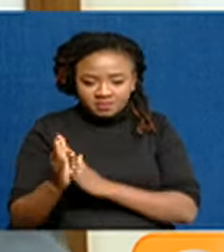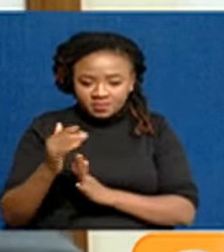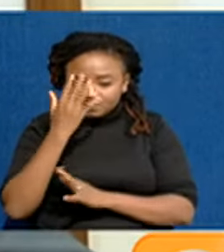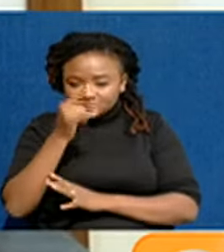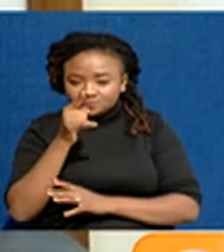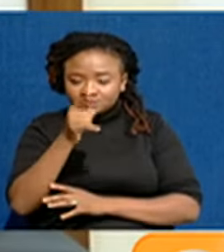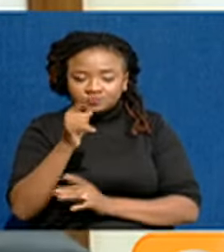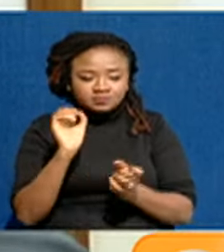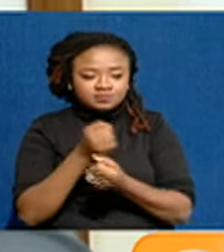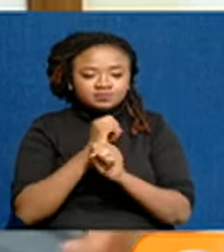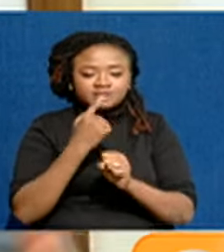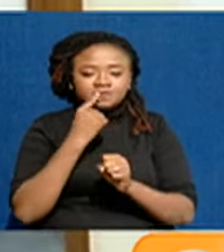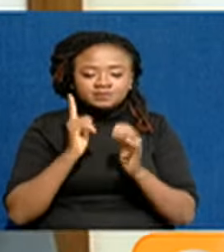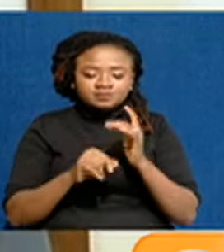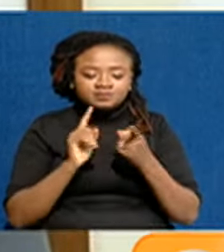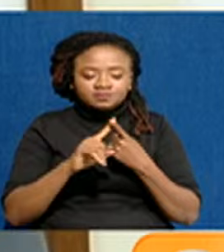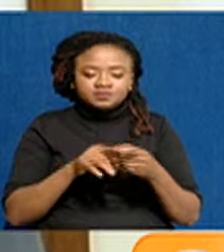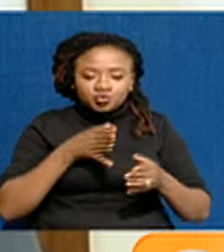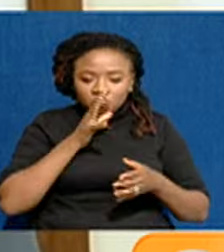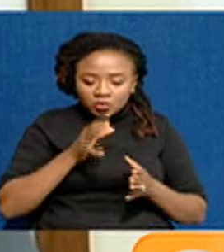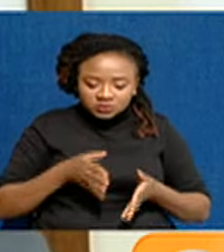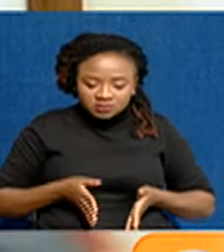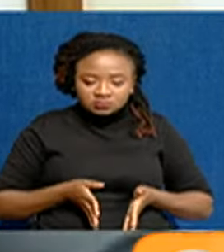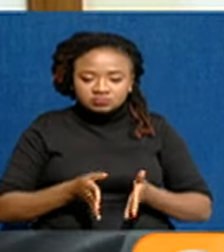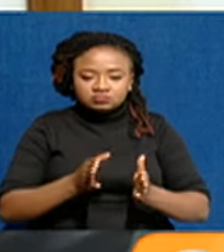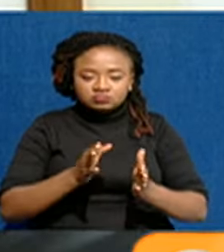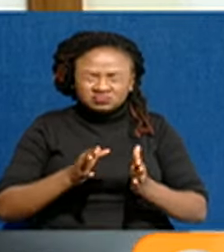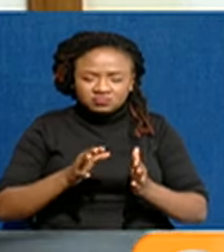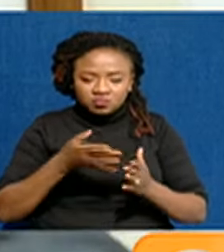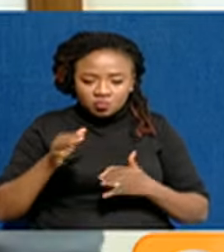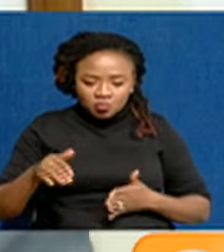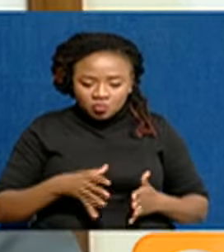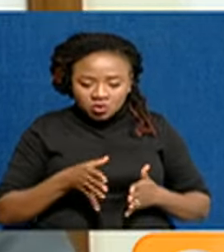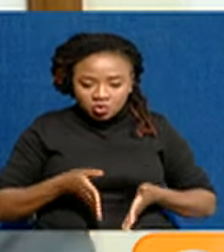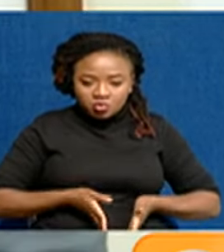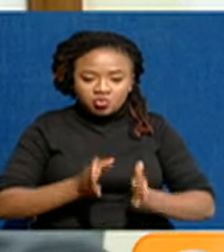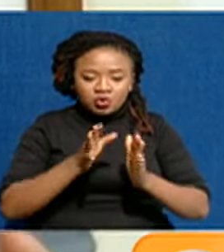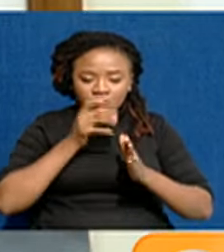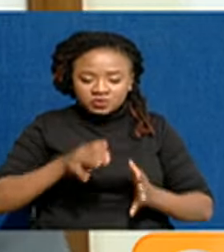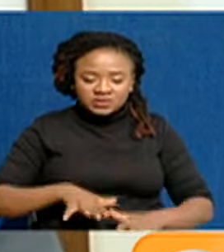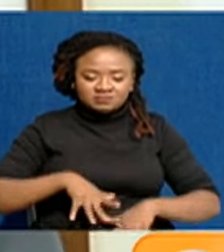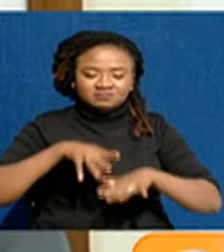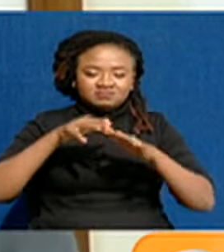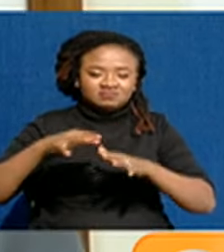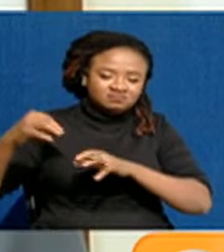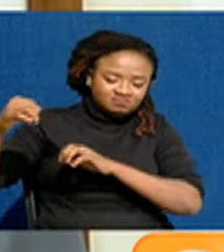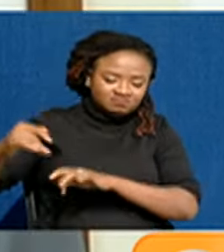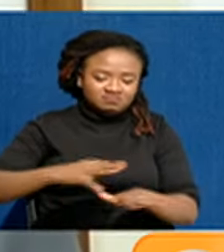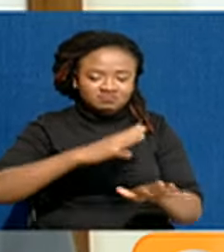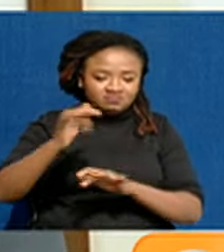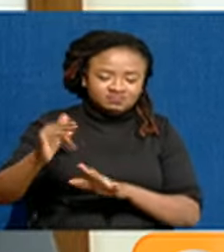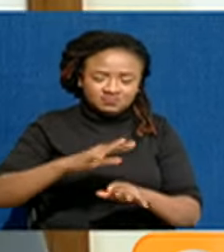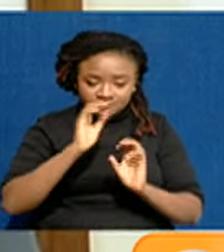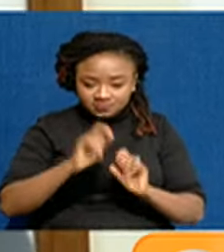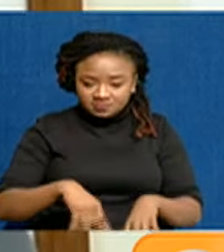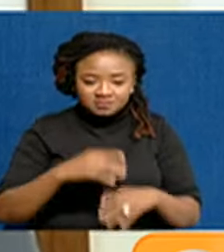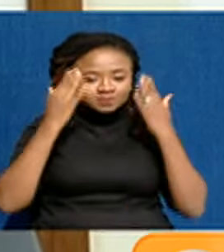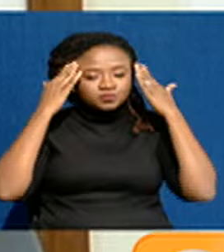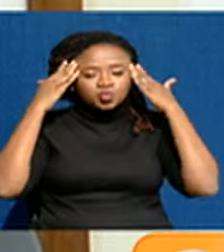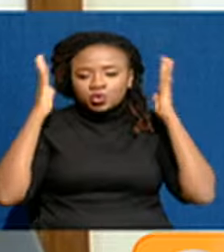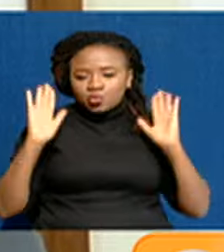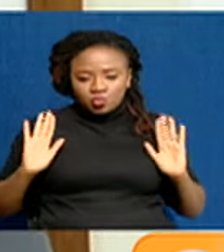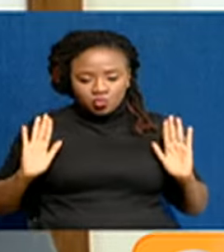for example, this number of roads are going to be destroyed, this number of what are going to, those, that kind of thing. And I believe that in the